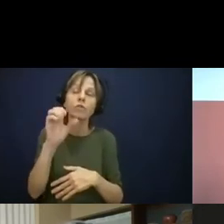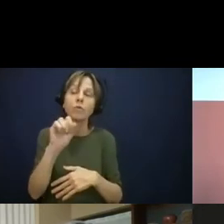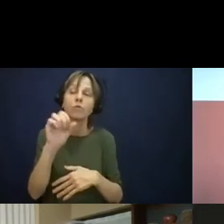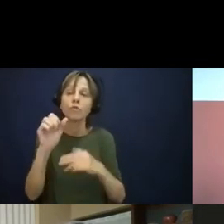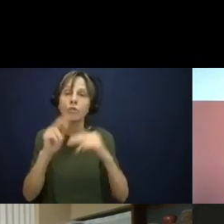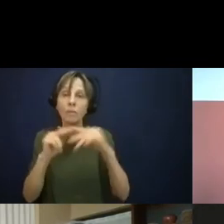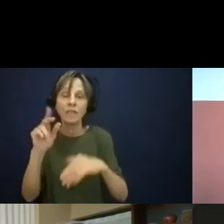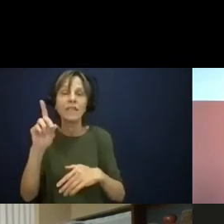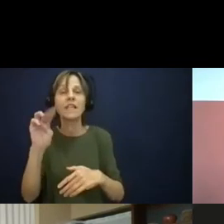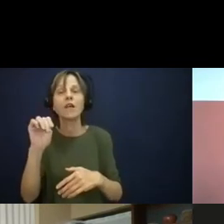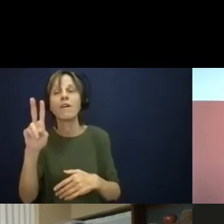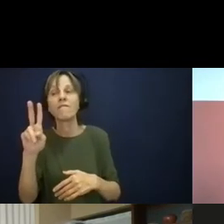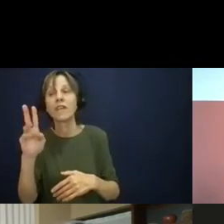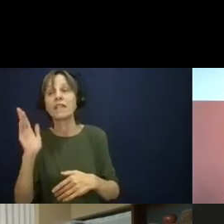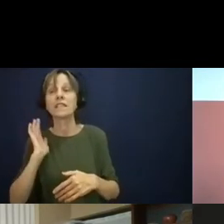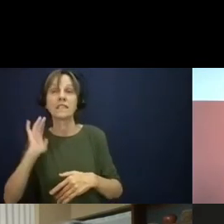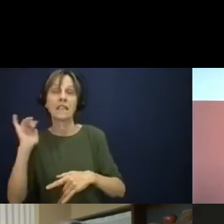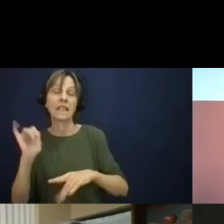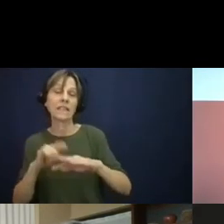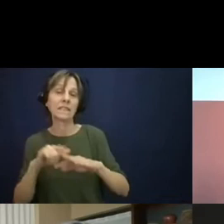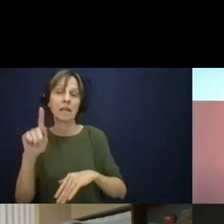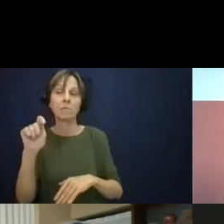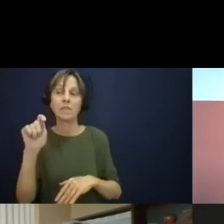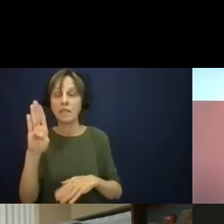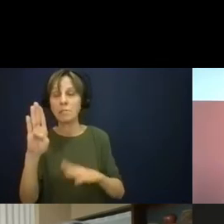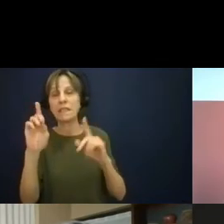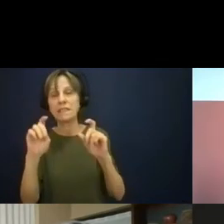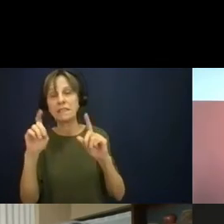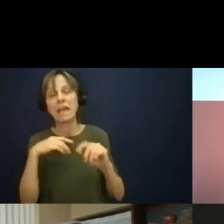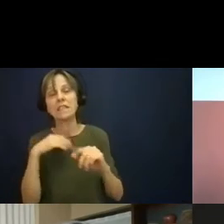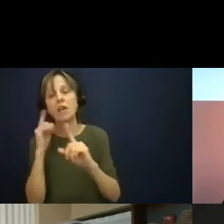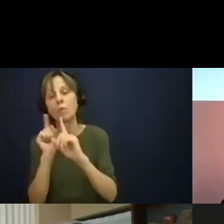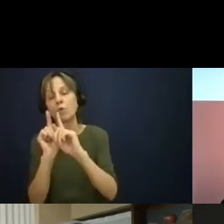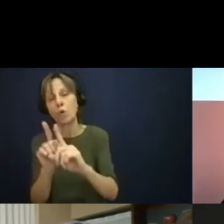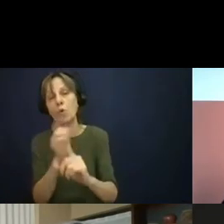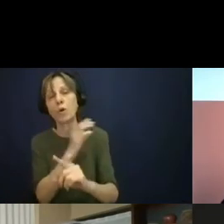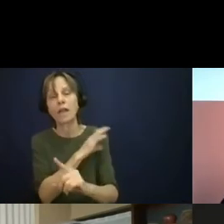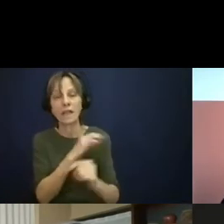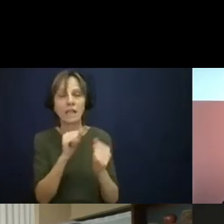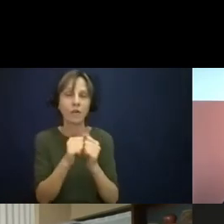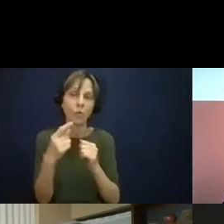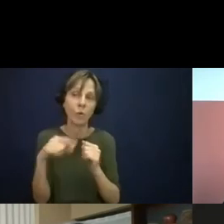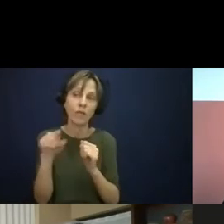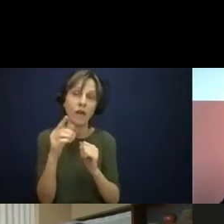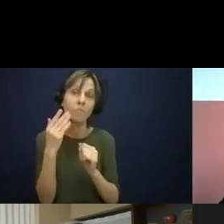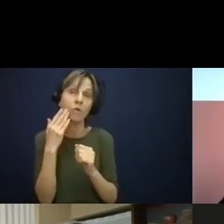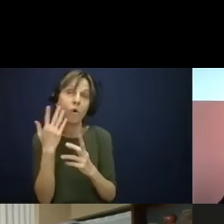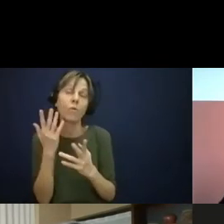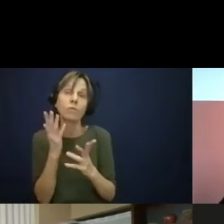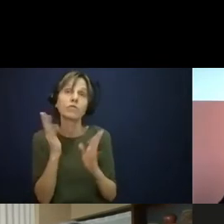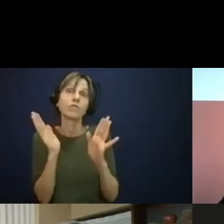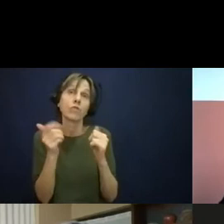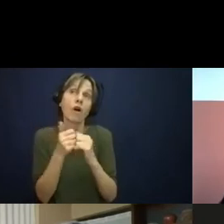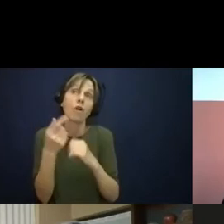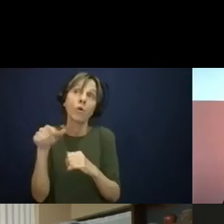that time, they had to take a TB test. So I go to the clinic with them and, and talk to them about, you're going to